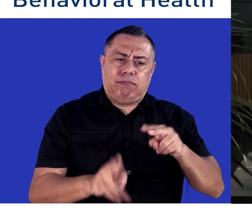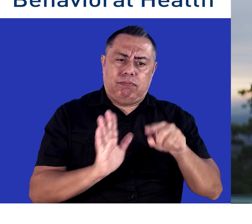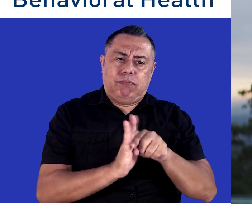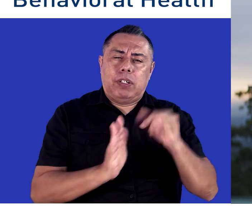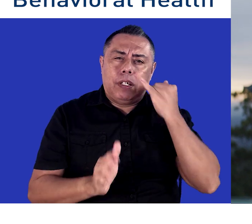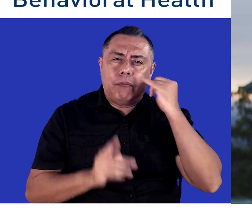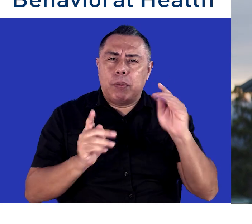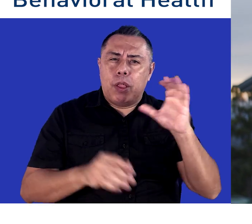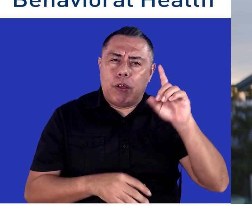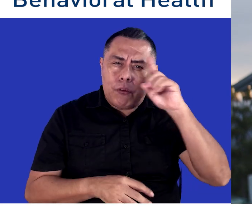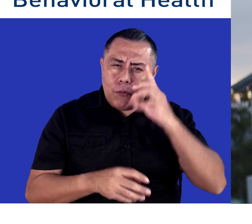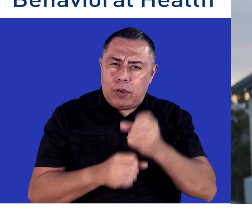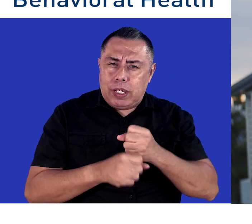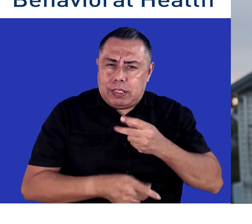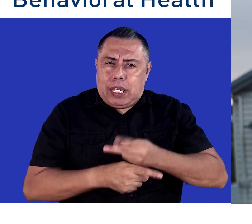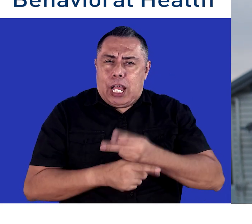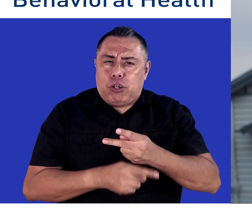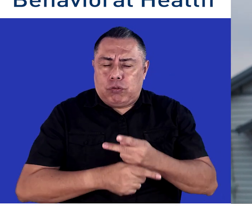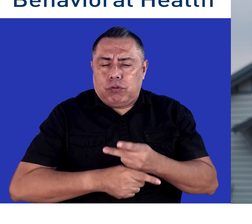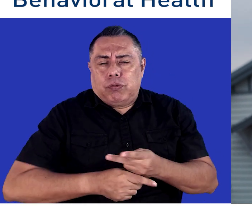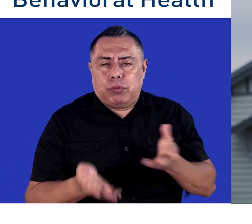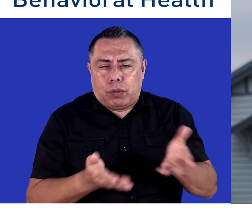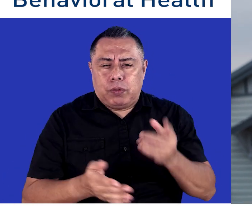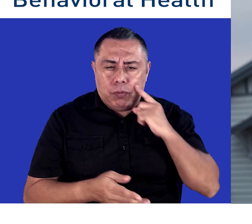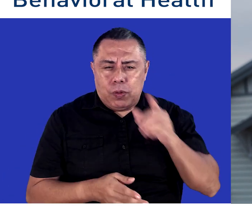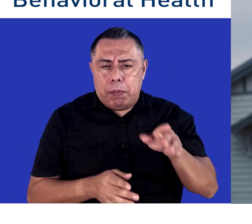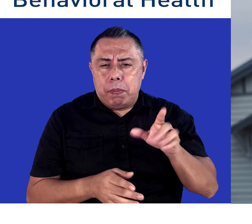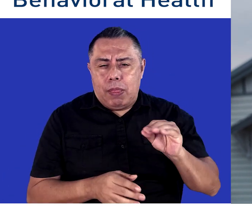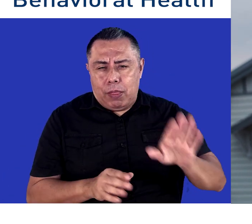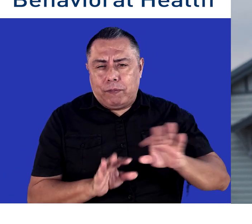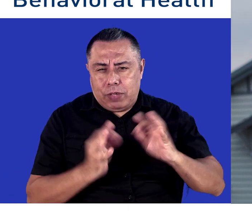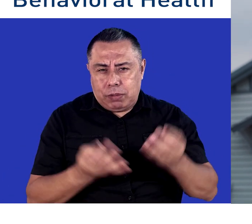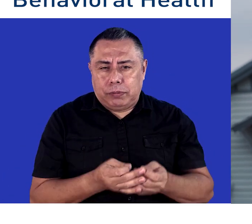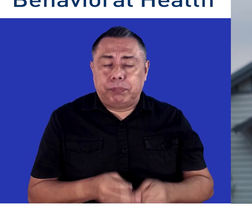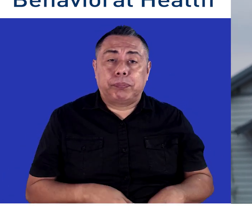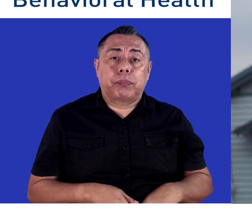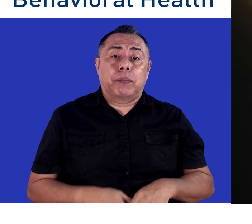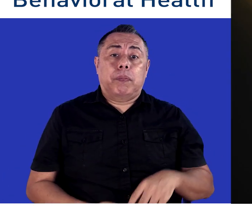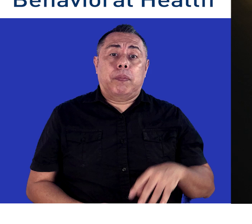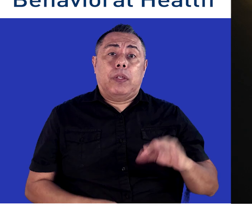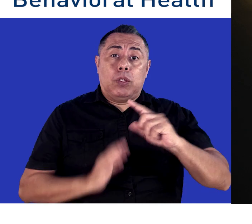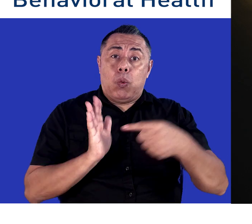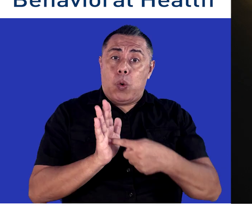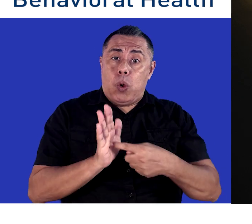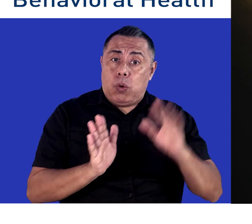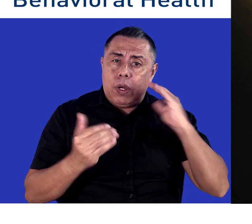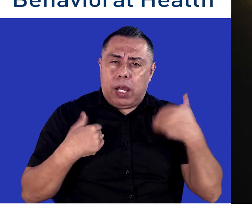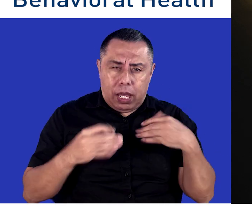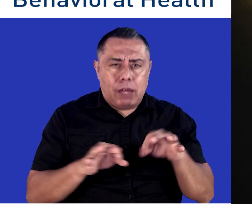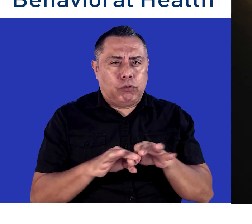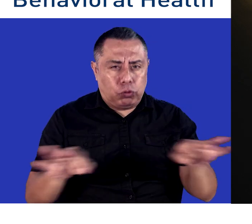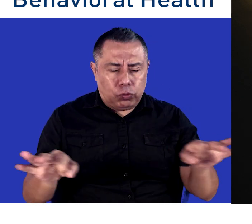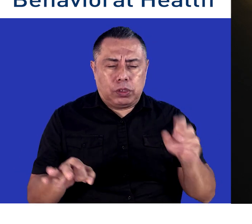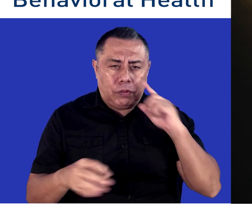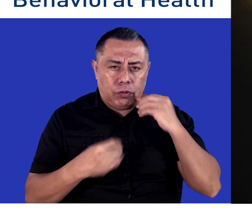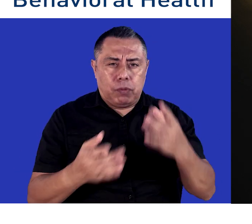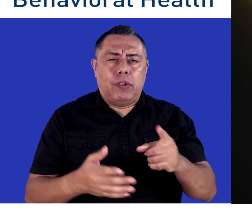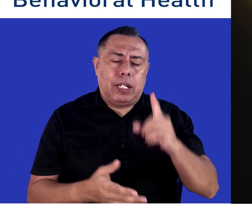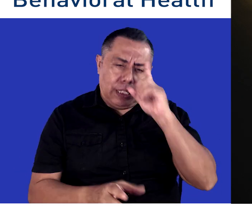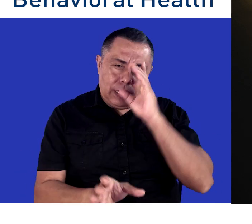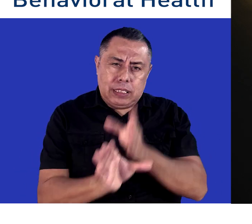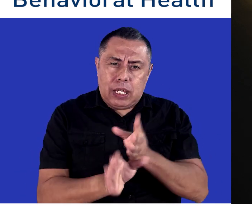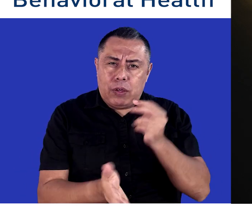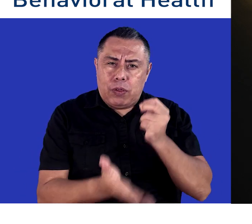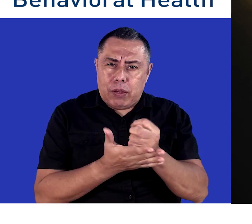care for our military veterans and their families. The incumbent holds a degree to provide psychotherapy and has their own